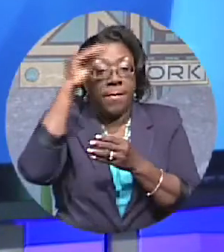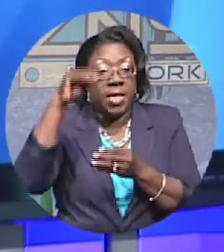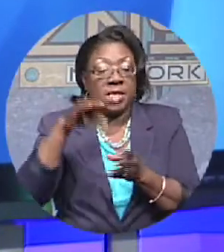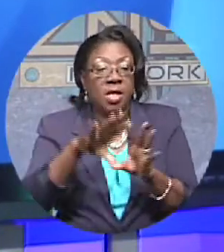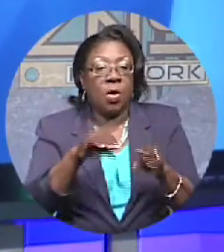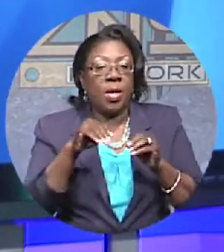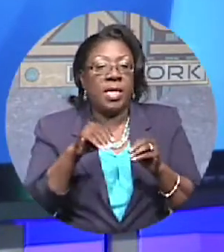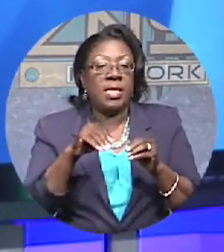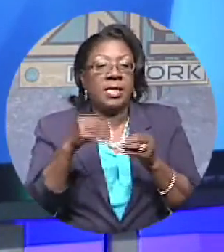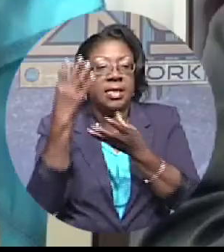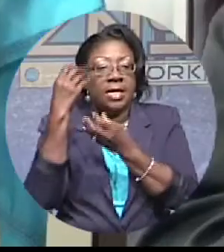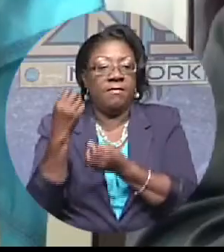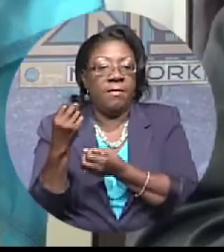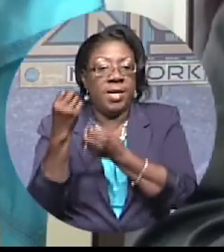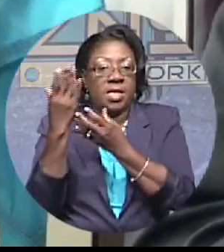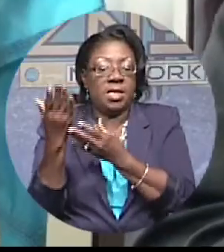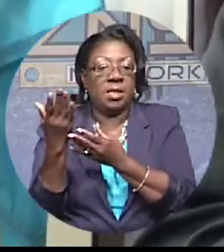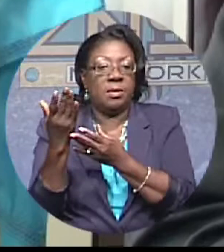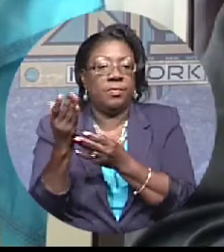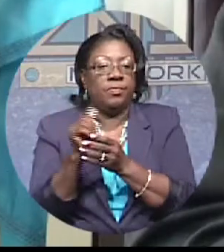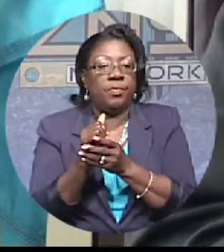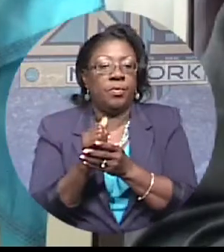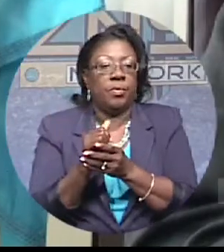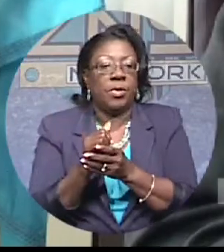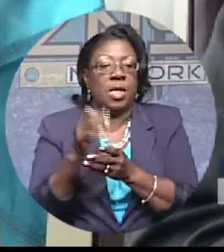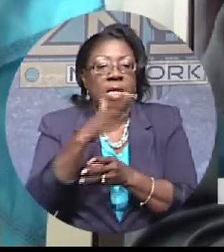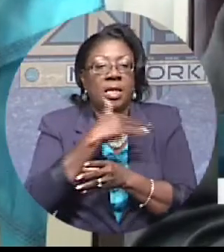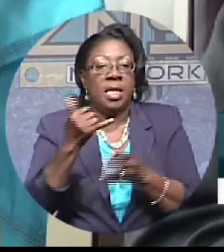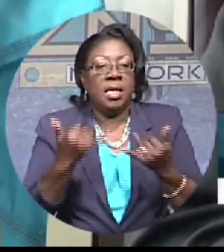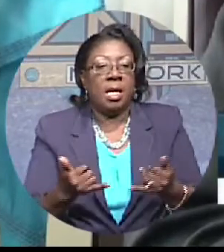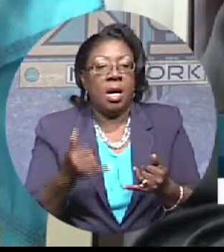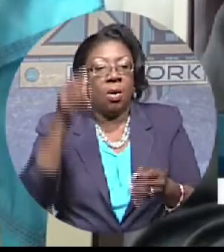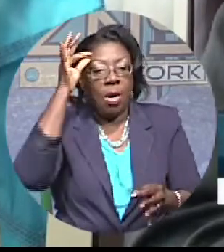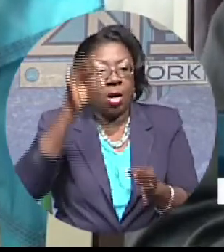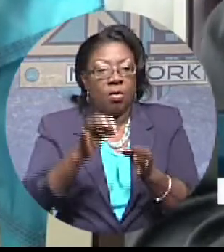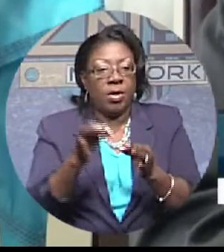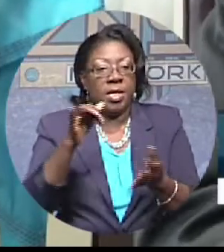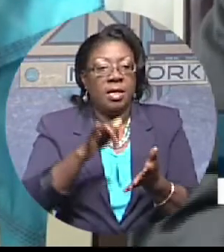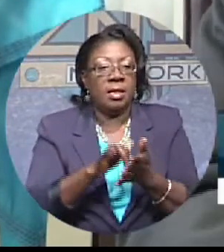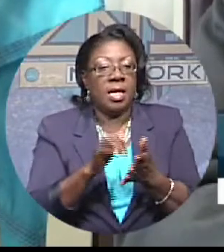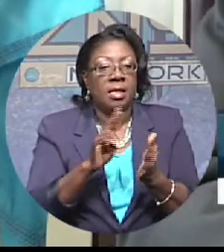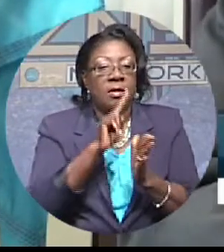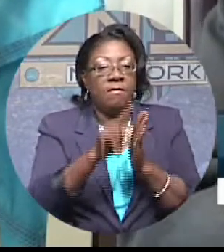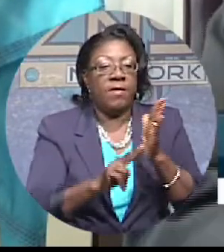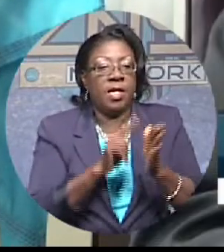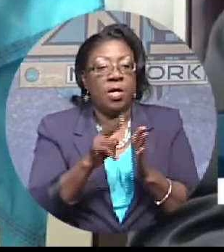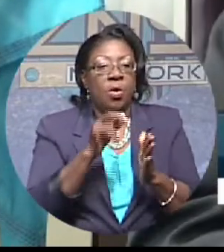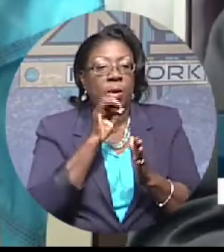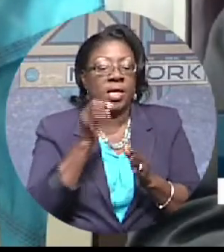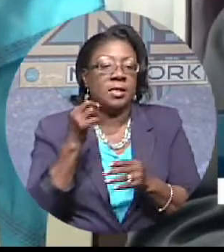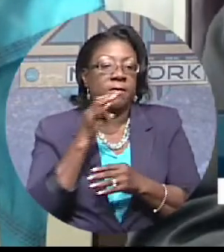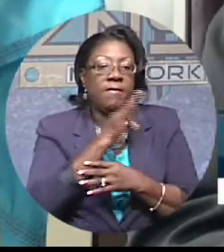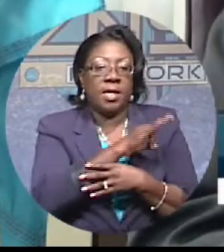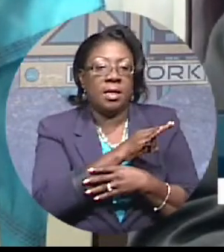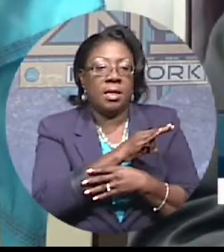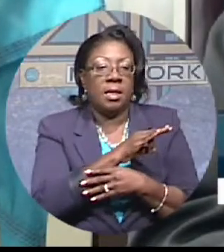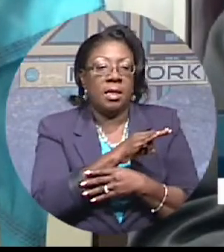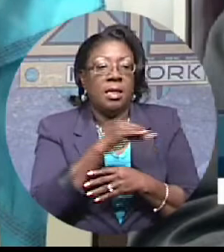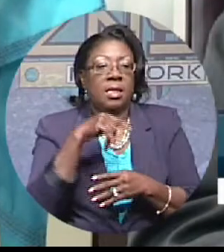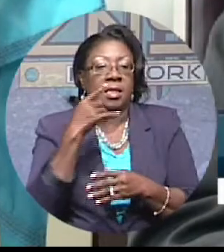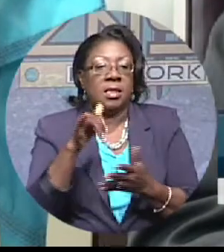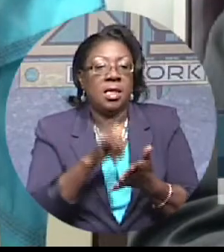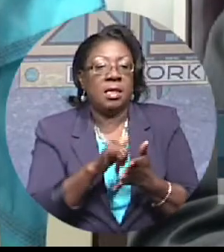both angles. They now agree that the video is fake. Oh, they're agreeing to that now? Well, I mean, I saw it in the Tribune. They said, yep, it